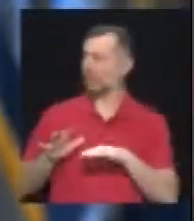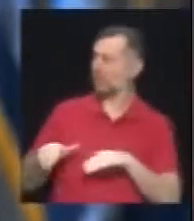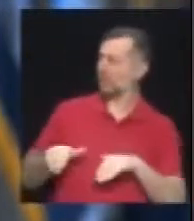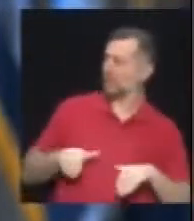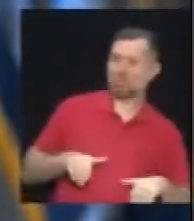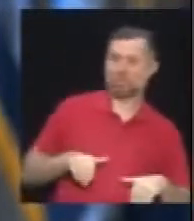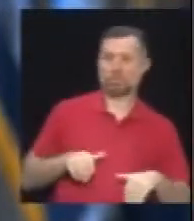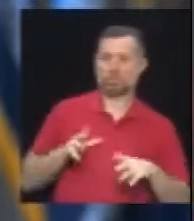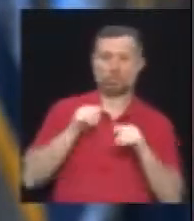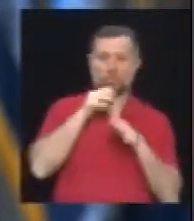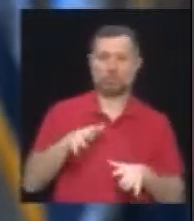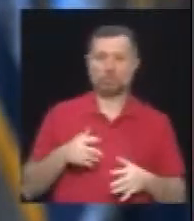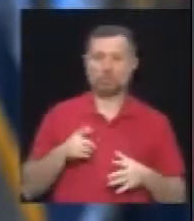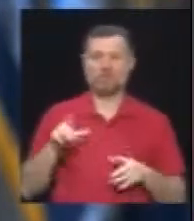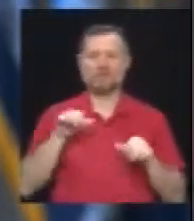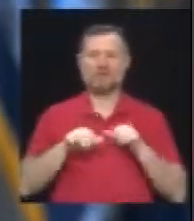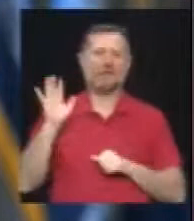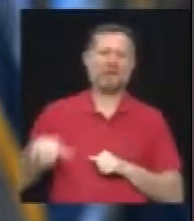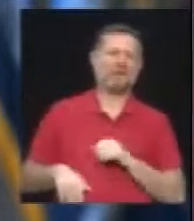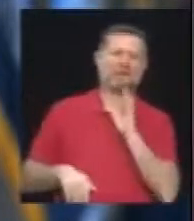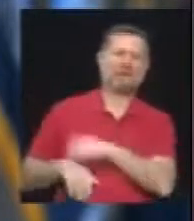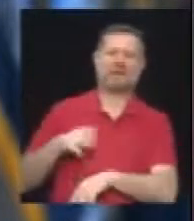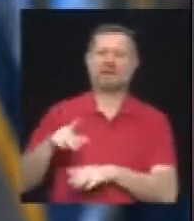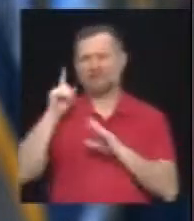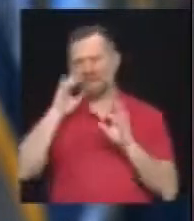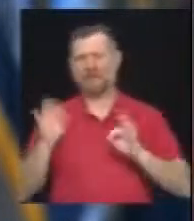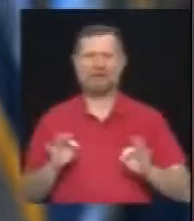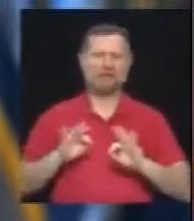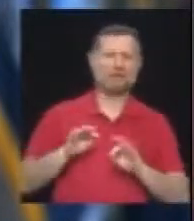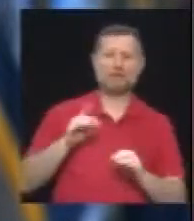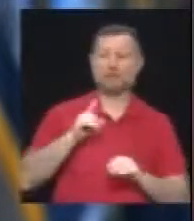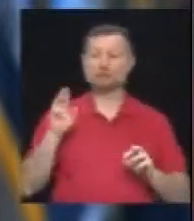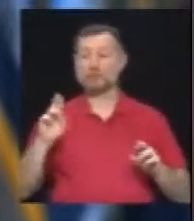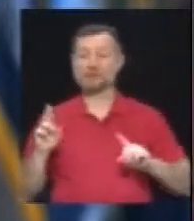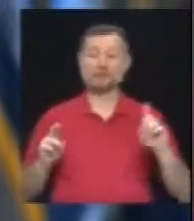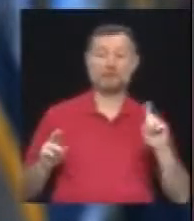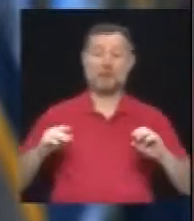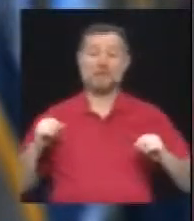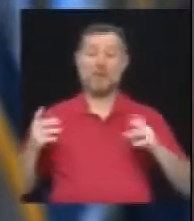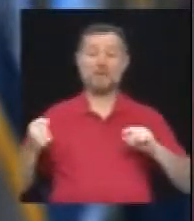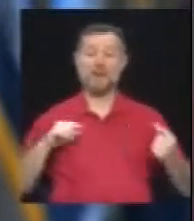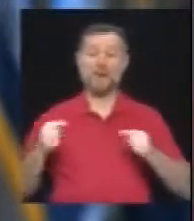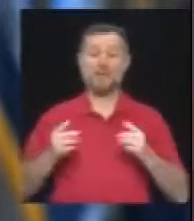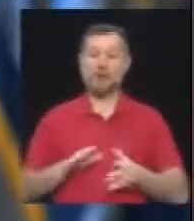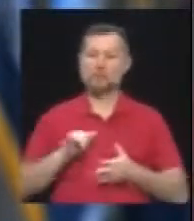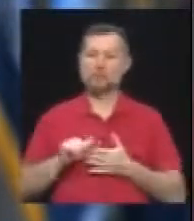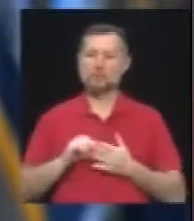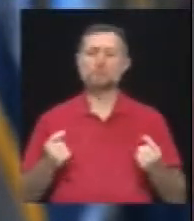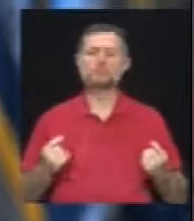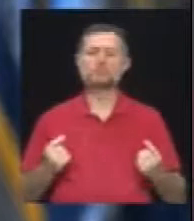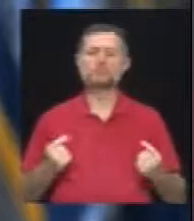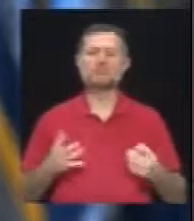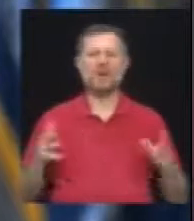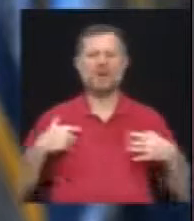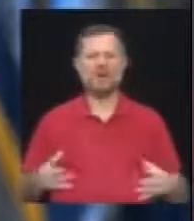and denied science and played politics, we faced up to the facts and